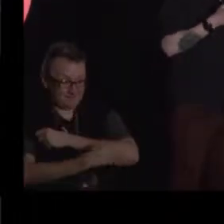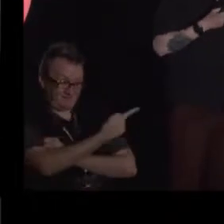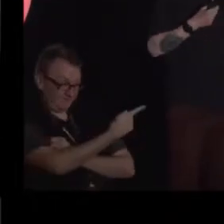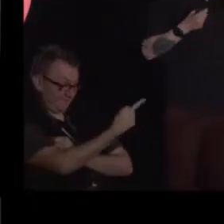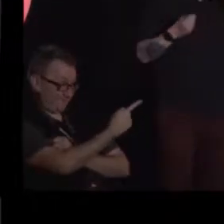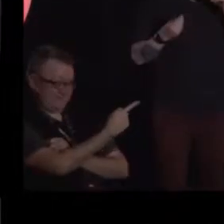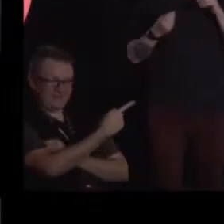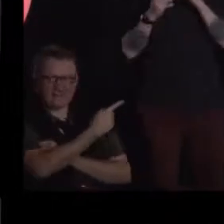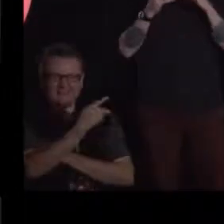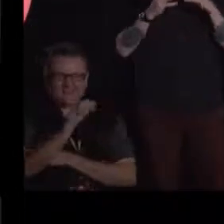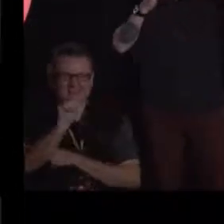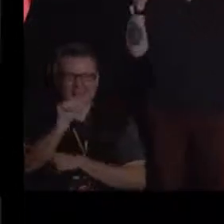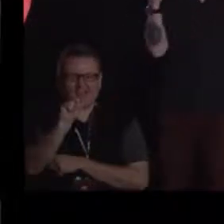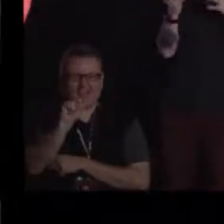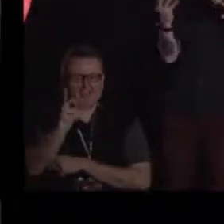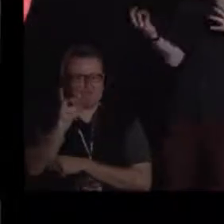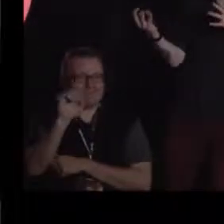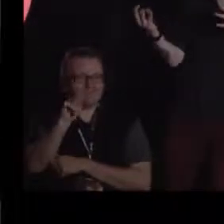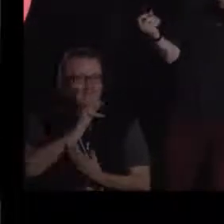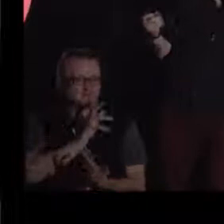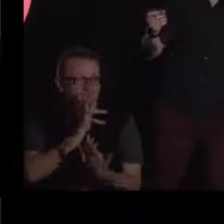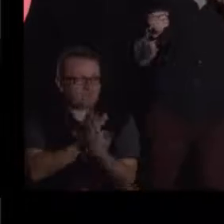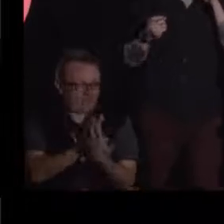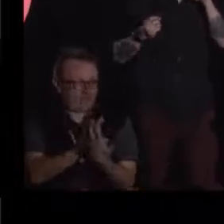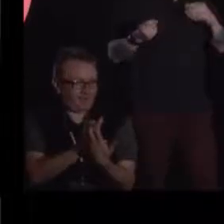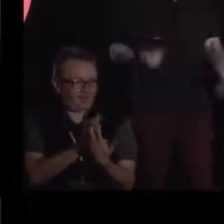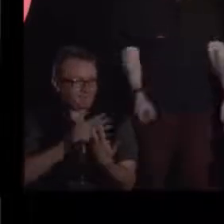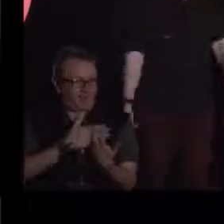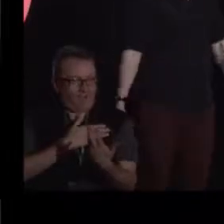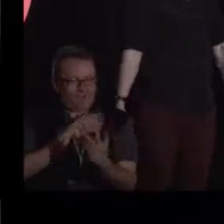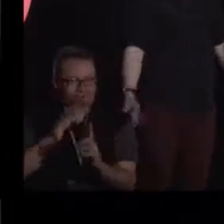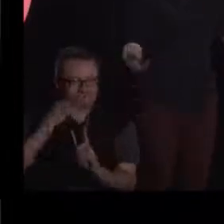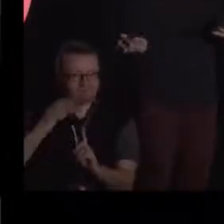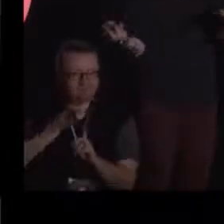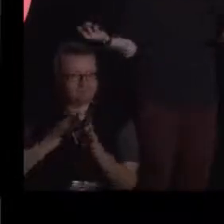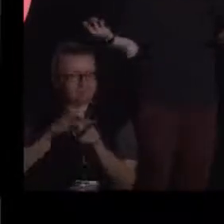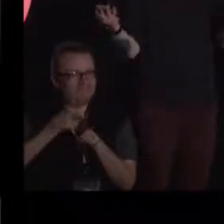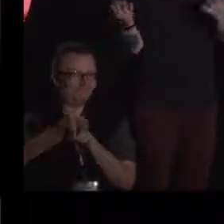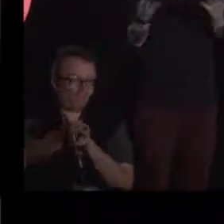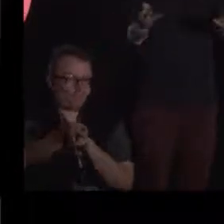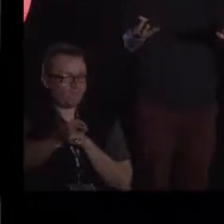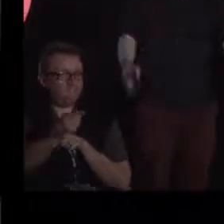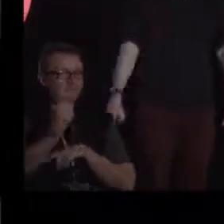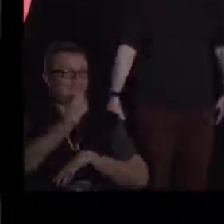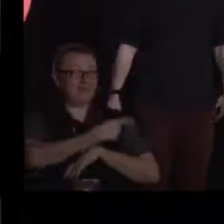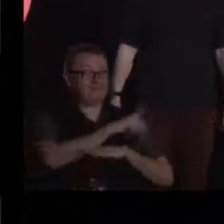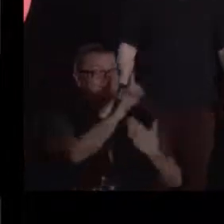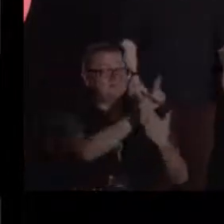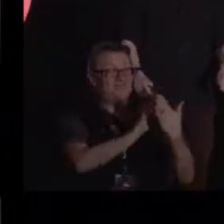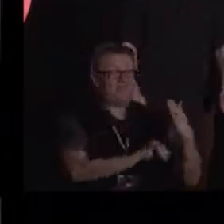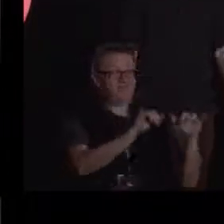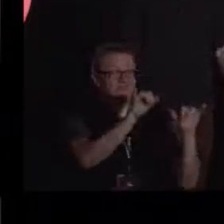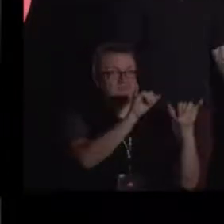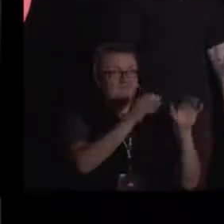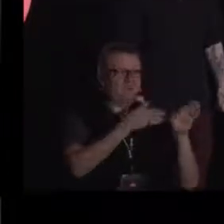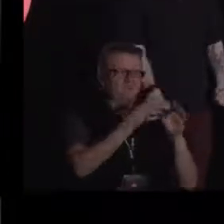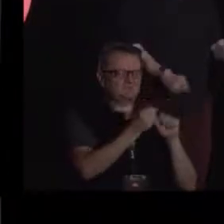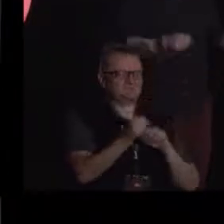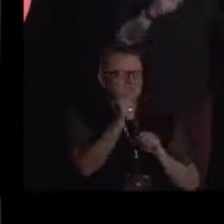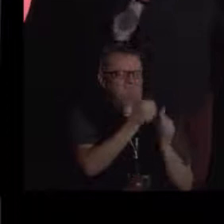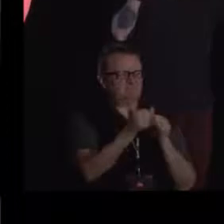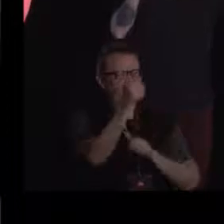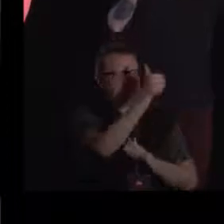is Armin Animations, and that's where I fit into all this business. So by day, I'm a senior designer for Arvin Animations,